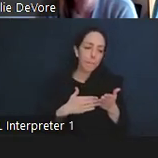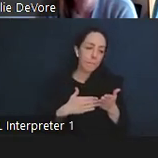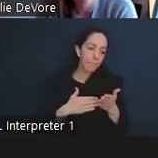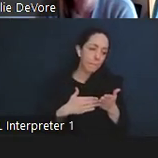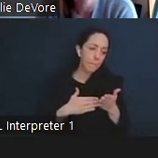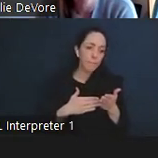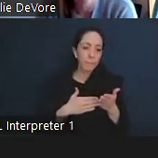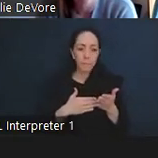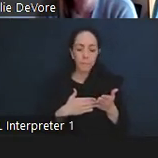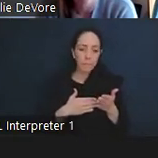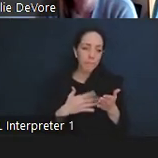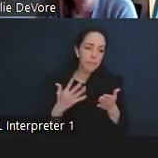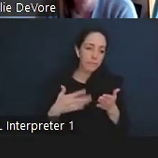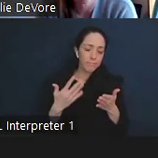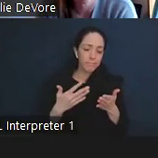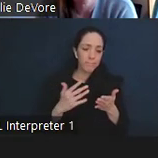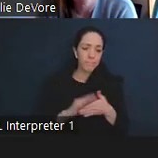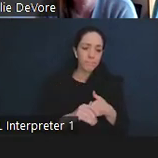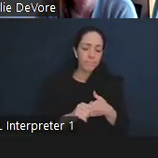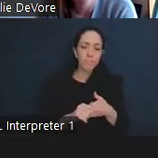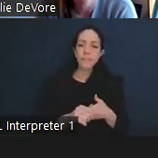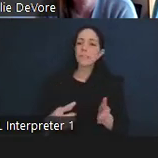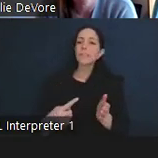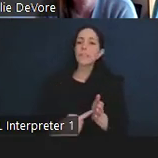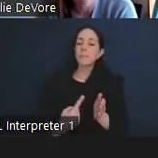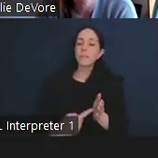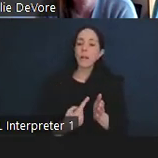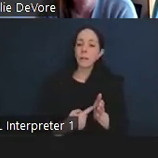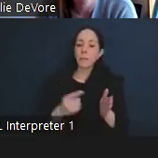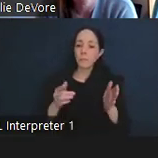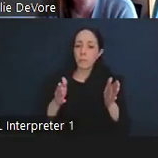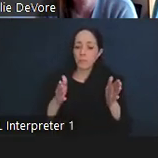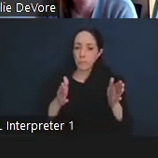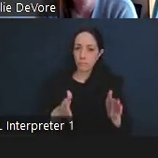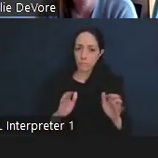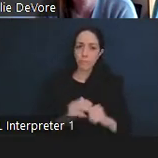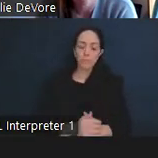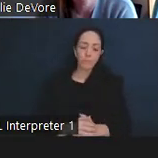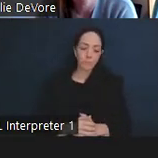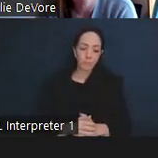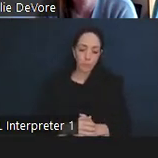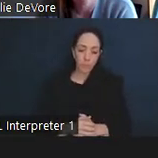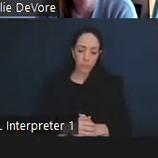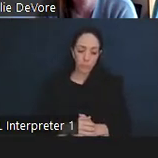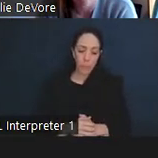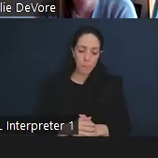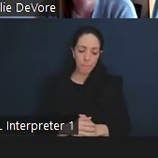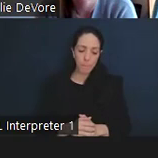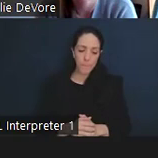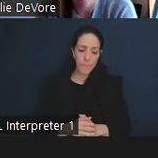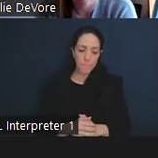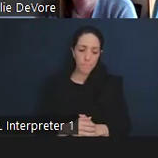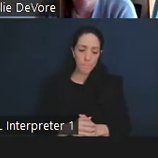some times when a person might on one day look at an email that's related to